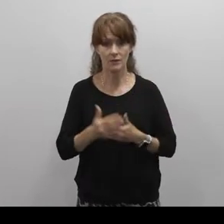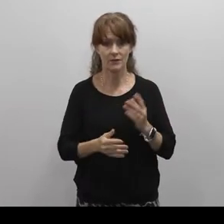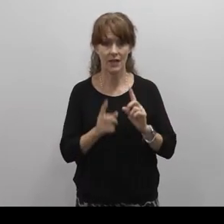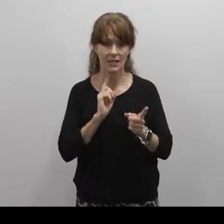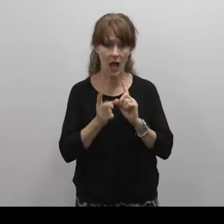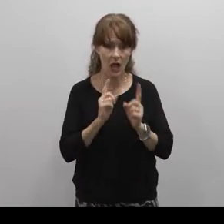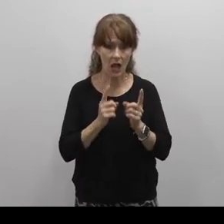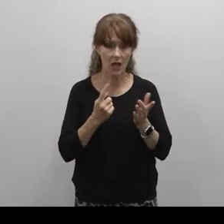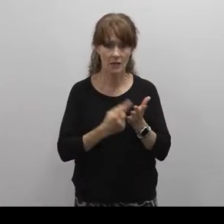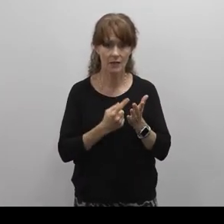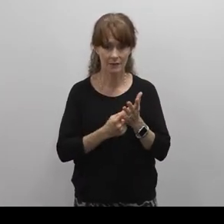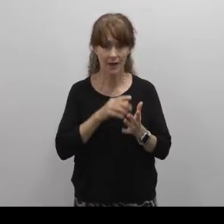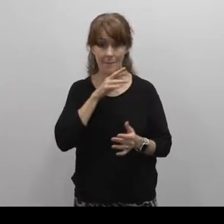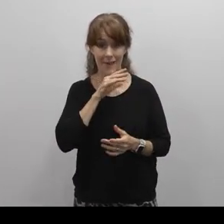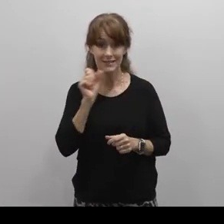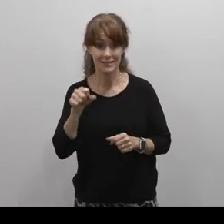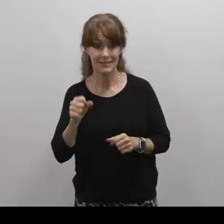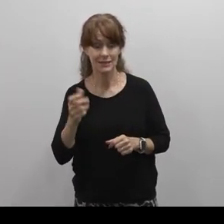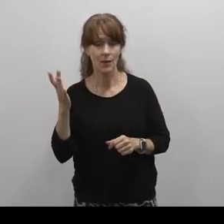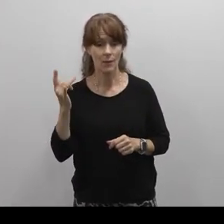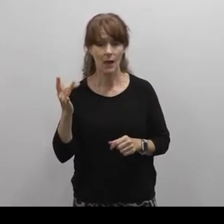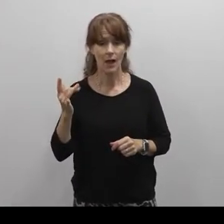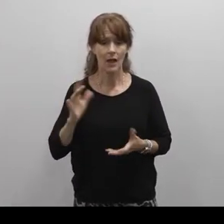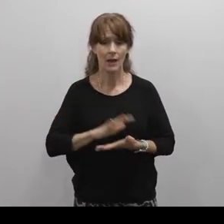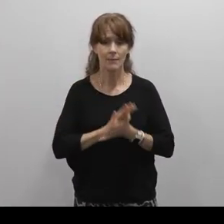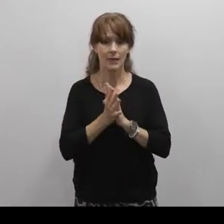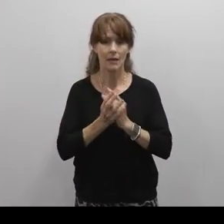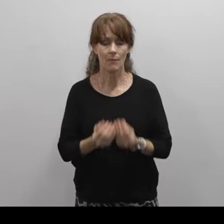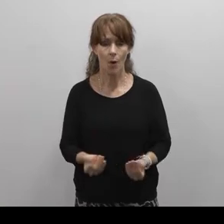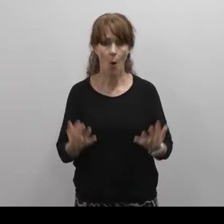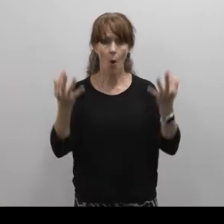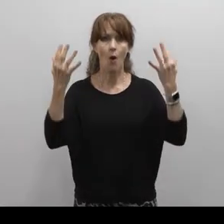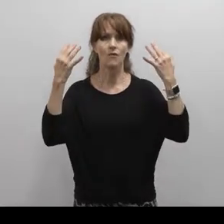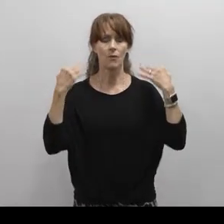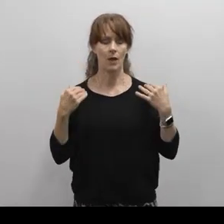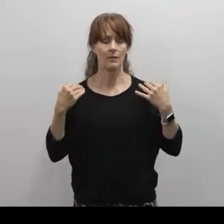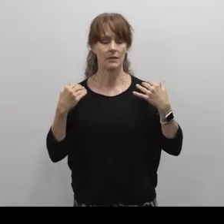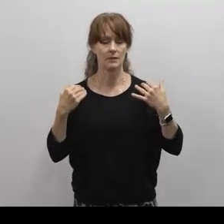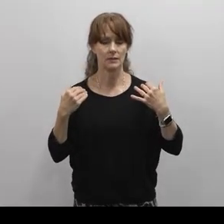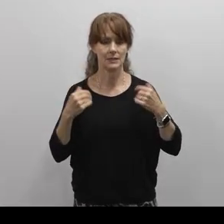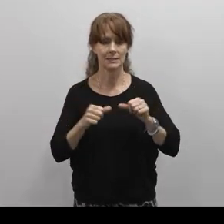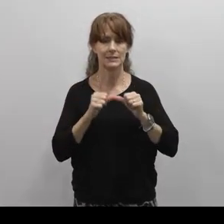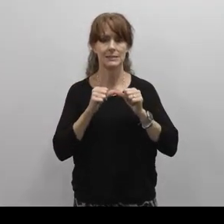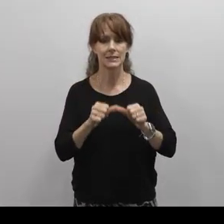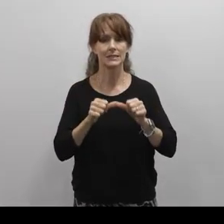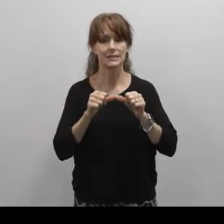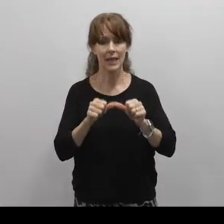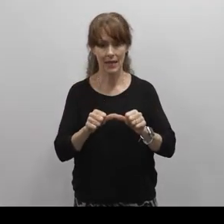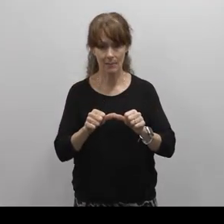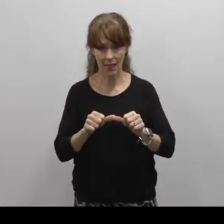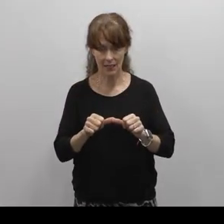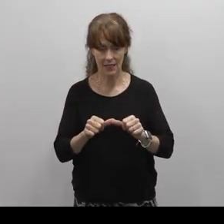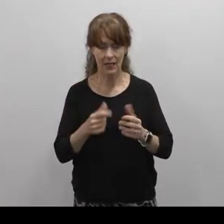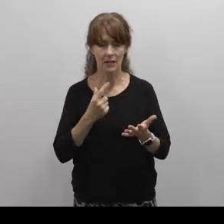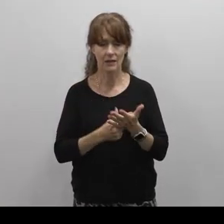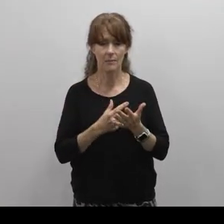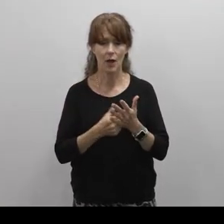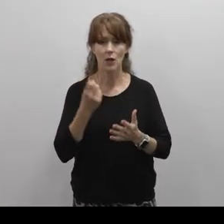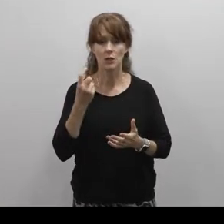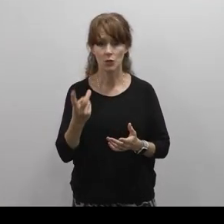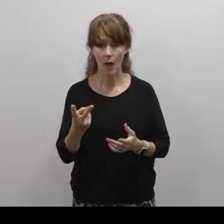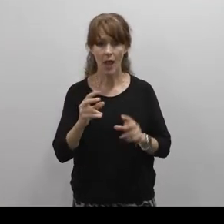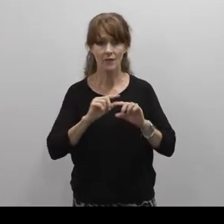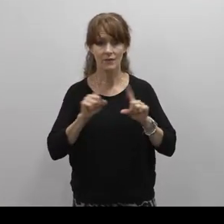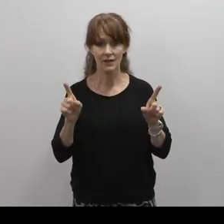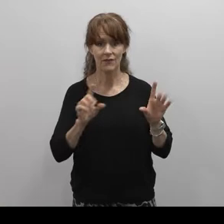and discussions get messy at times, it's because it became overwhelming, right? With sustainability, I previously discussed 12 different categories.